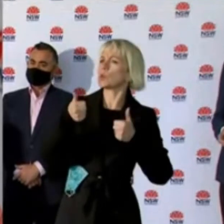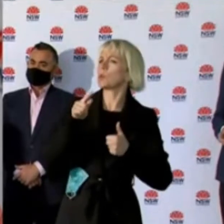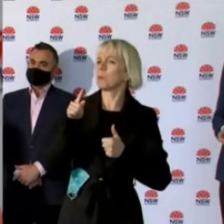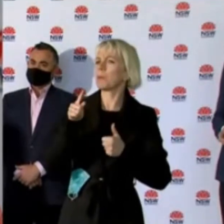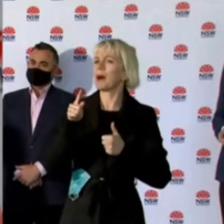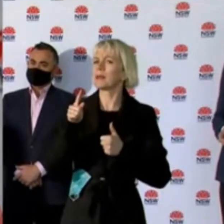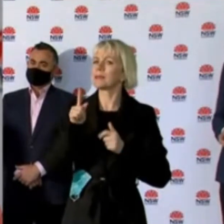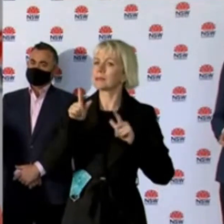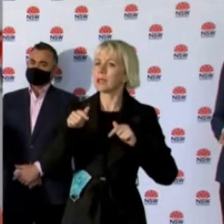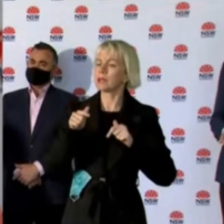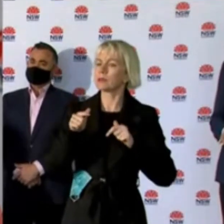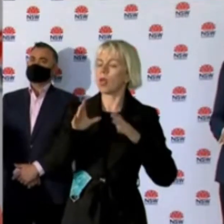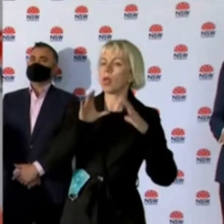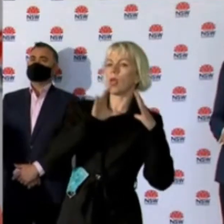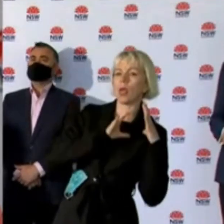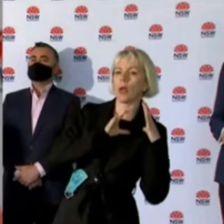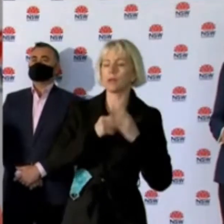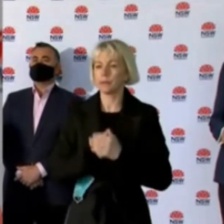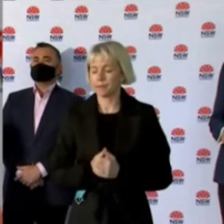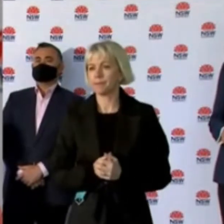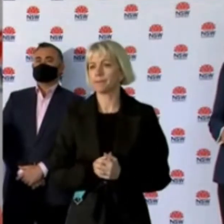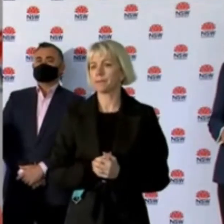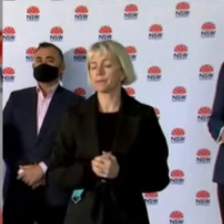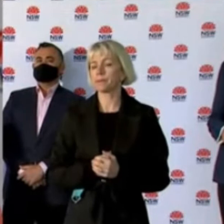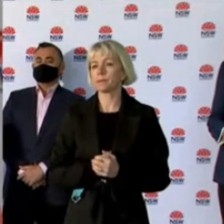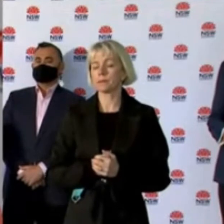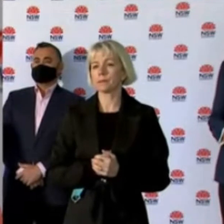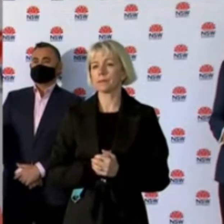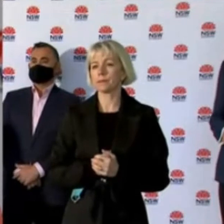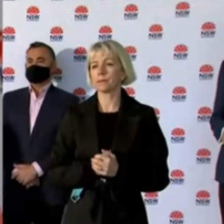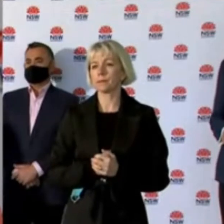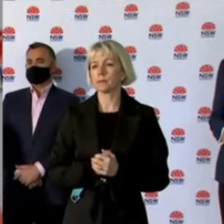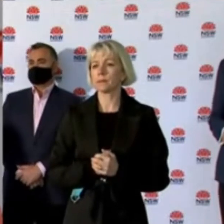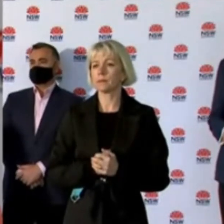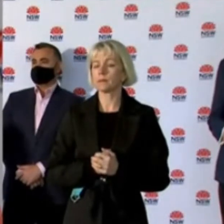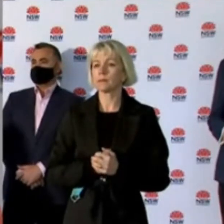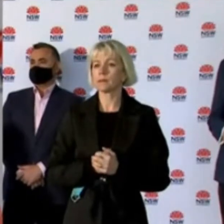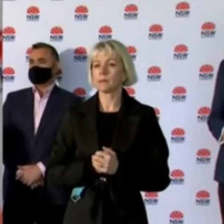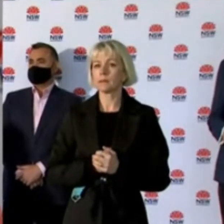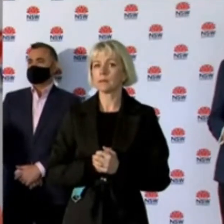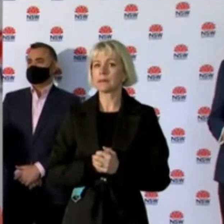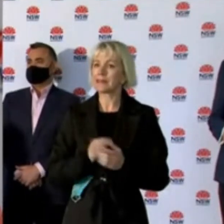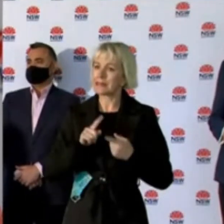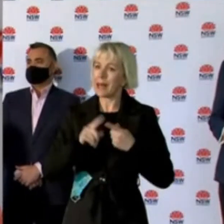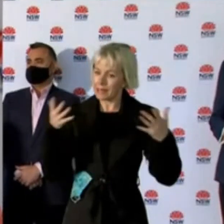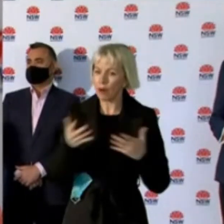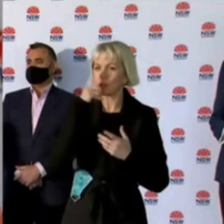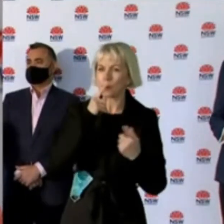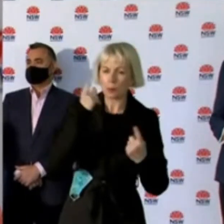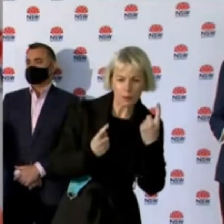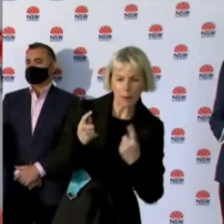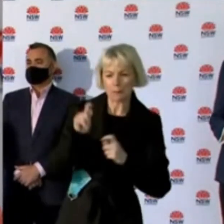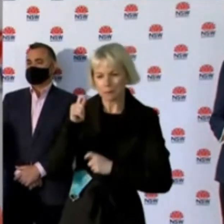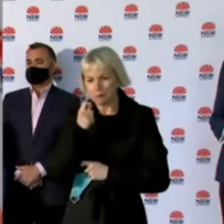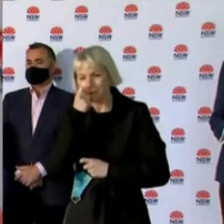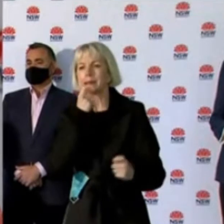cap in terms of that capacity. We've been very pushy, although we can do a little bit more, it's really reaching close to that